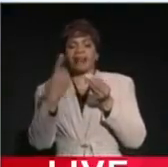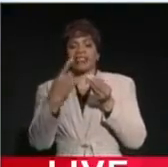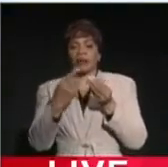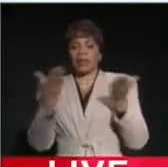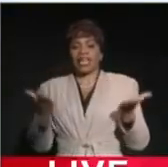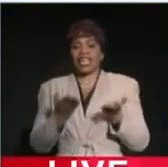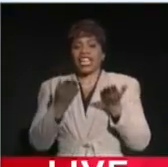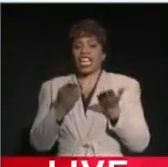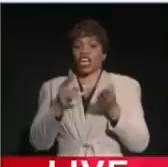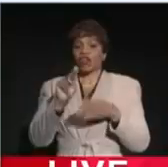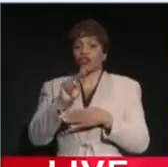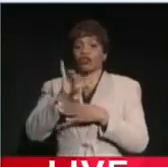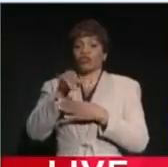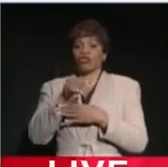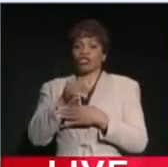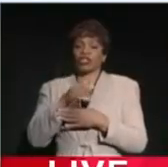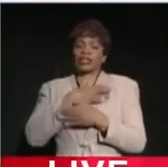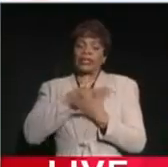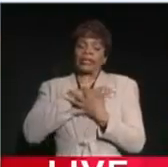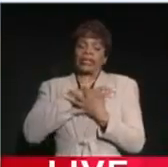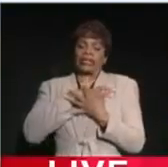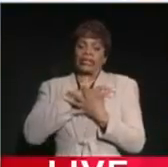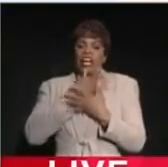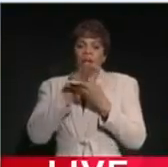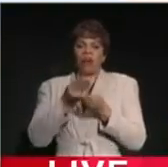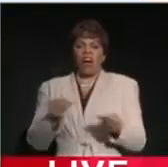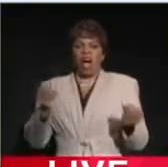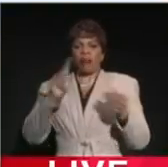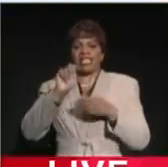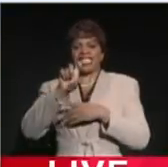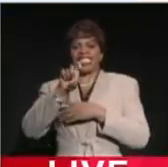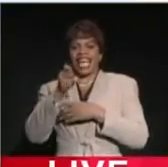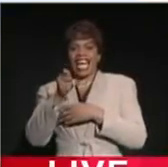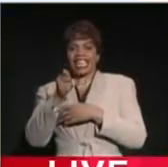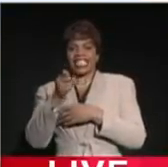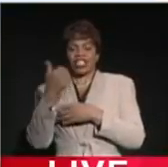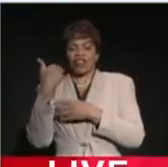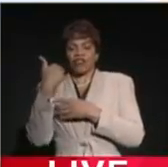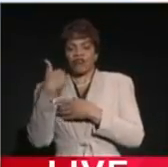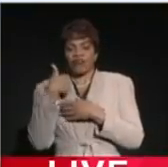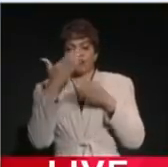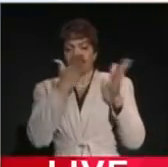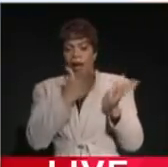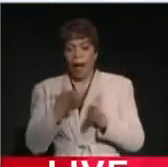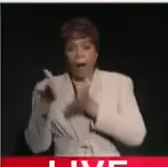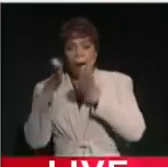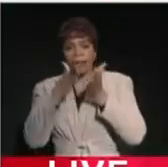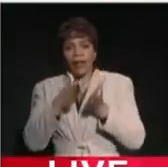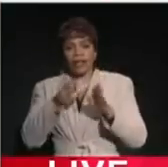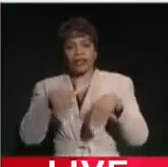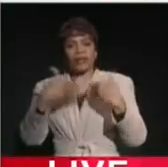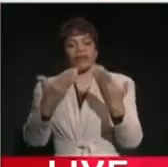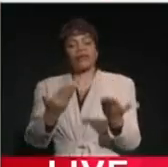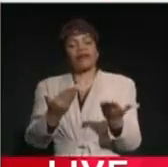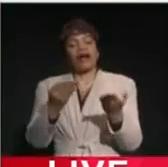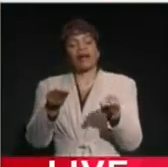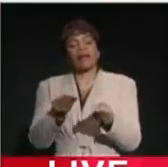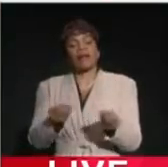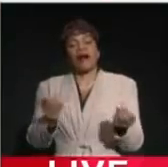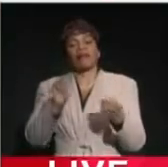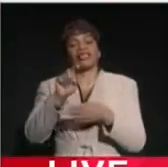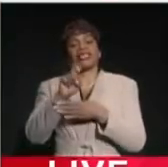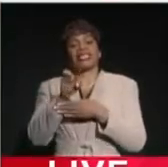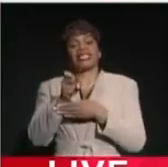Jersey's heart, property taxes. You have a circuit breaker plan to provide property tax relief. If the